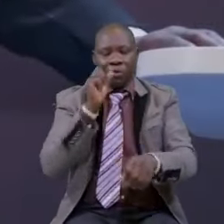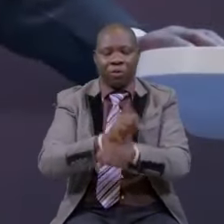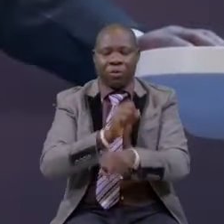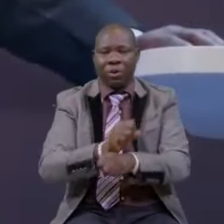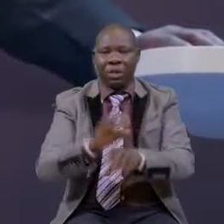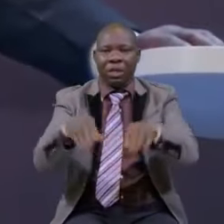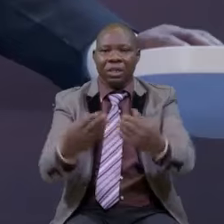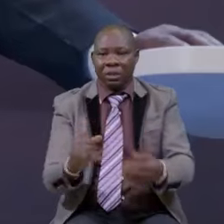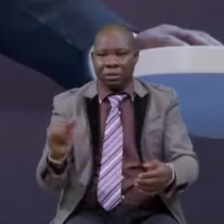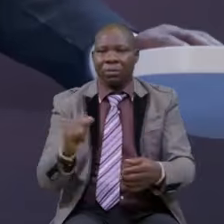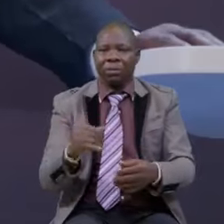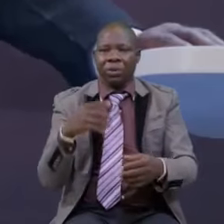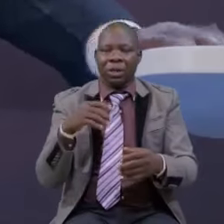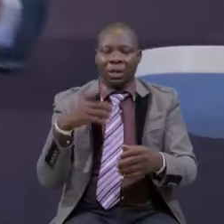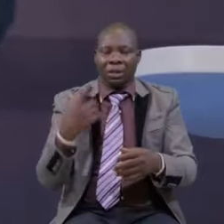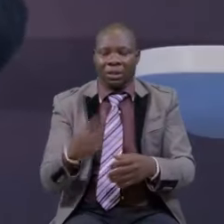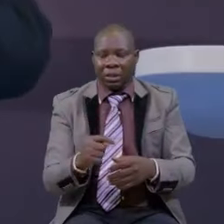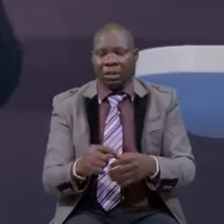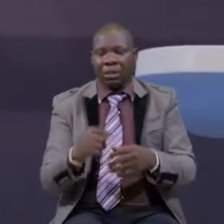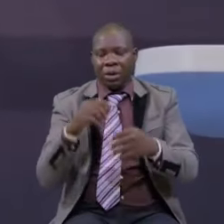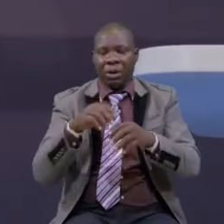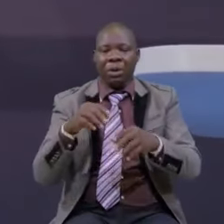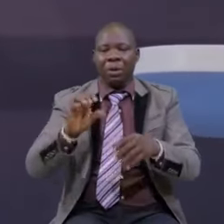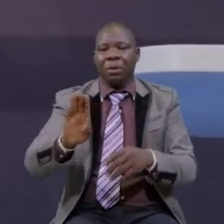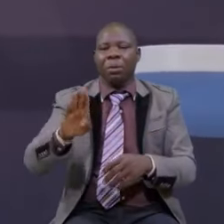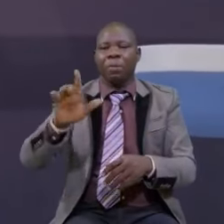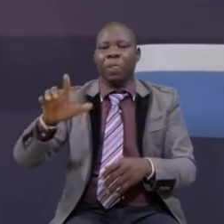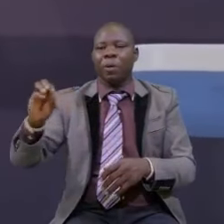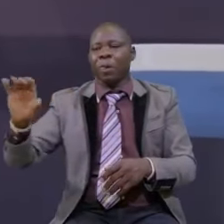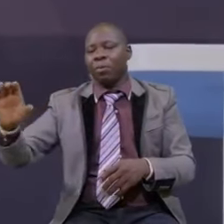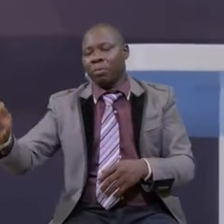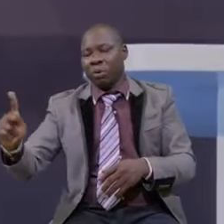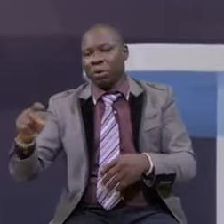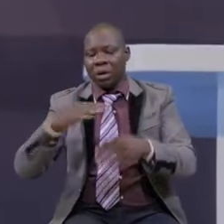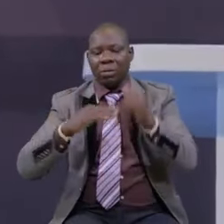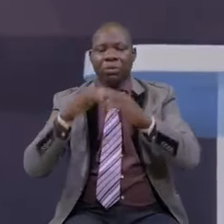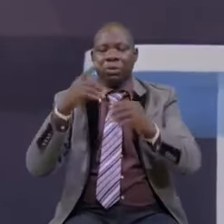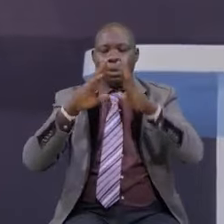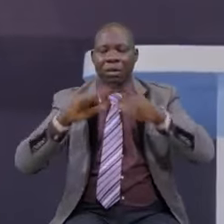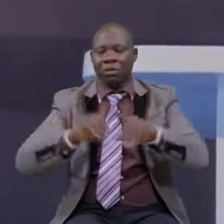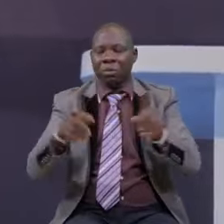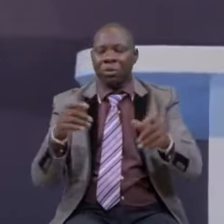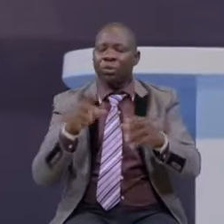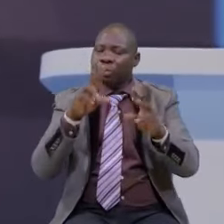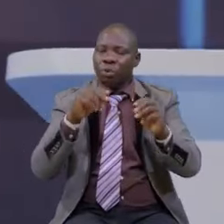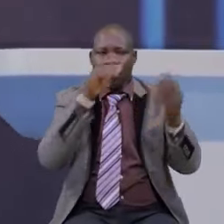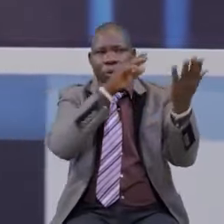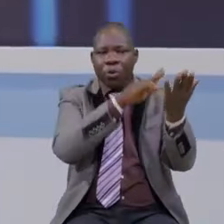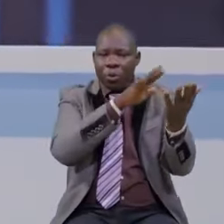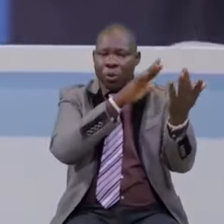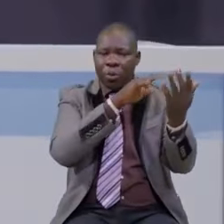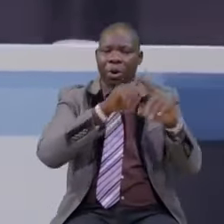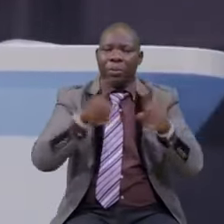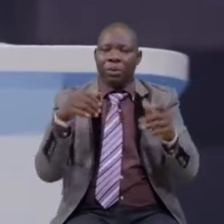and the building the house. No hope. But it's the Bible we have in our hands. That when you are